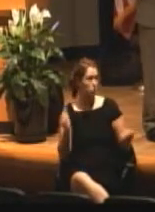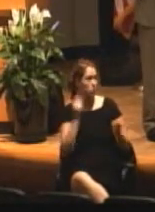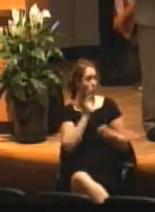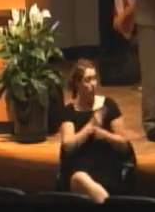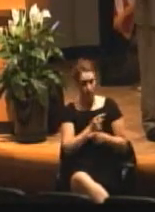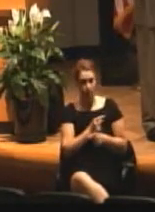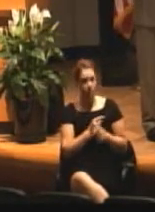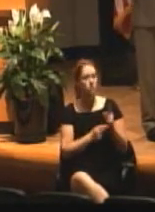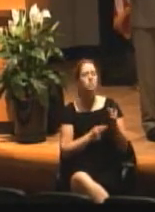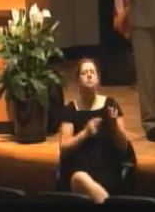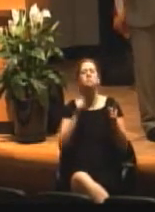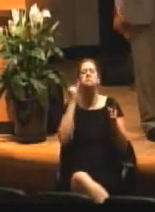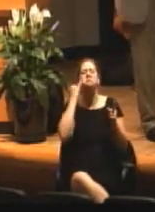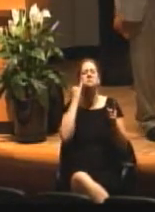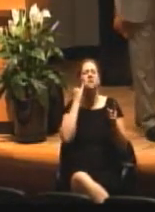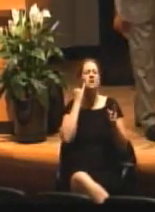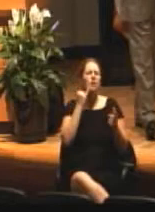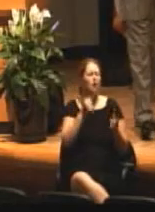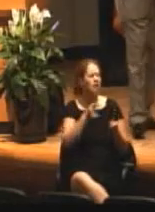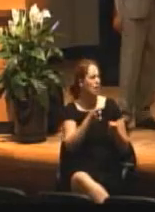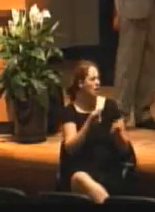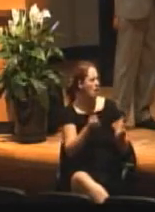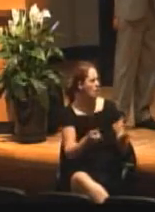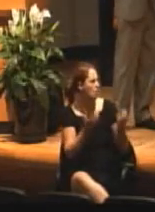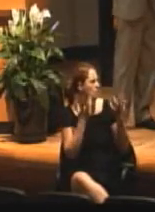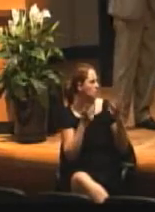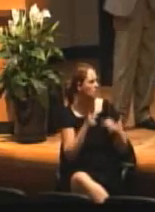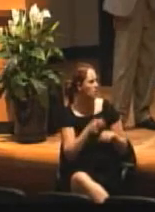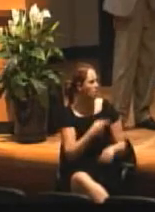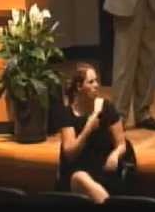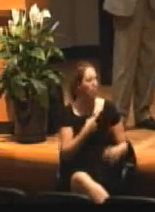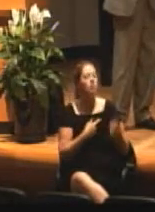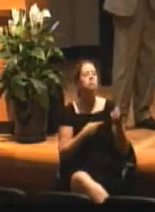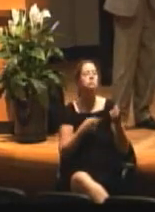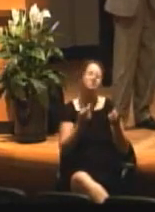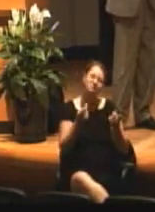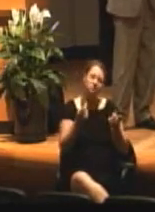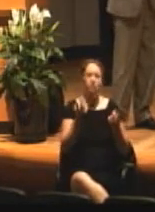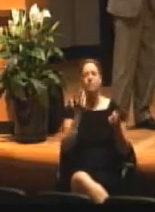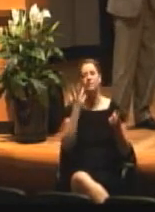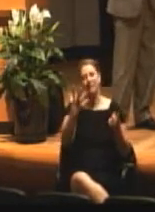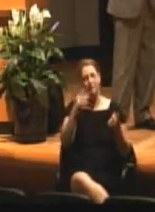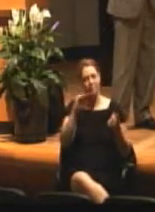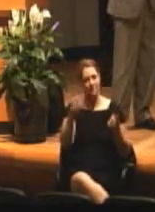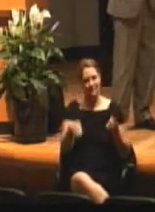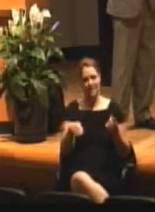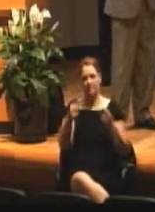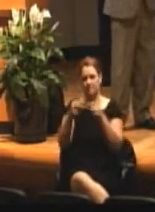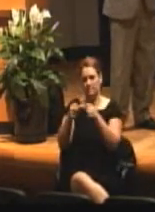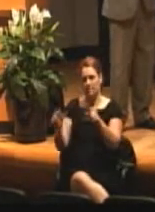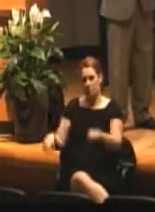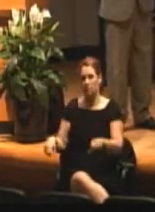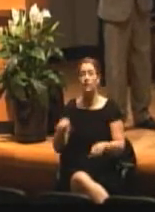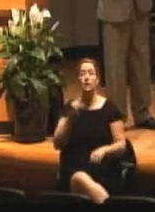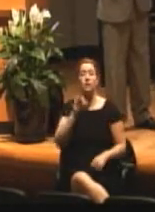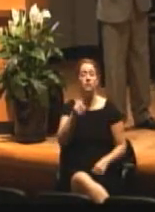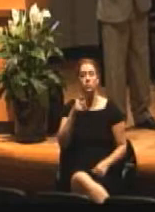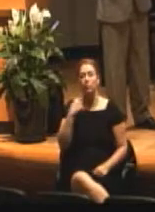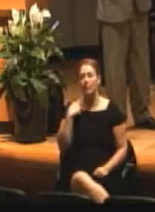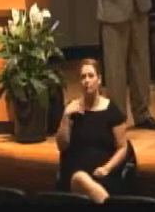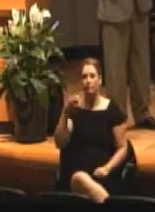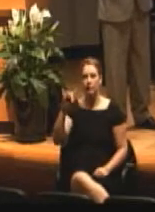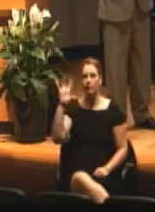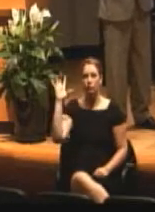with, say, 5% down, a traditional amortization, the bank's going to look at it and just say, here's your purchase price, say $100,000. You